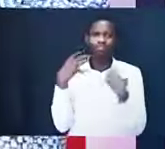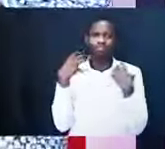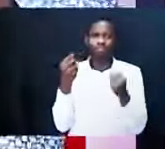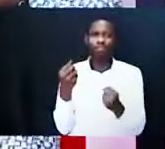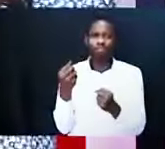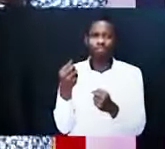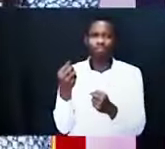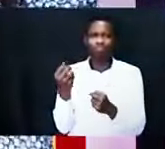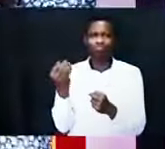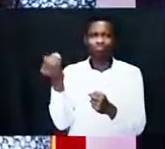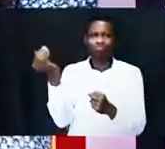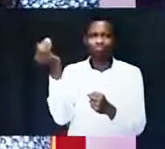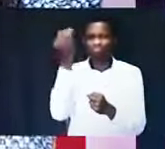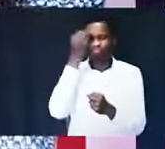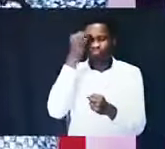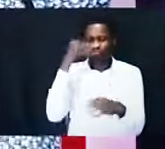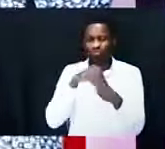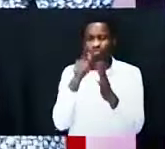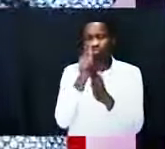had given.